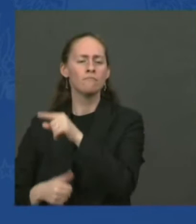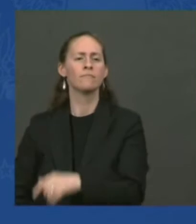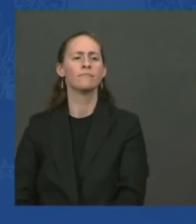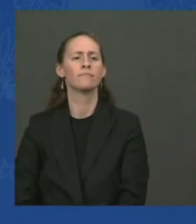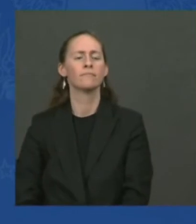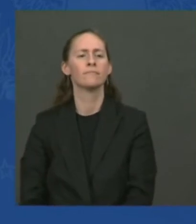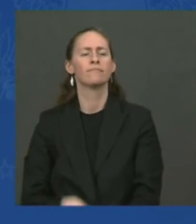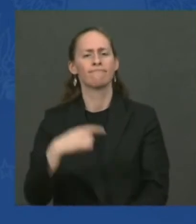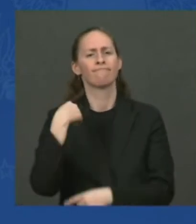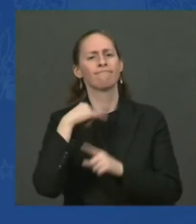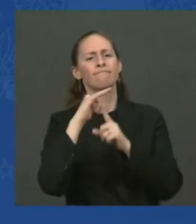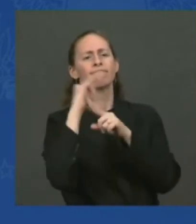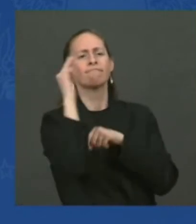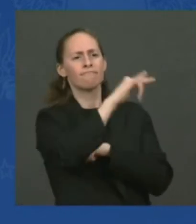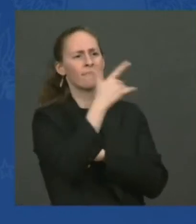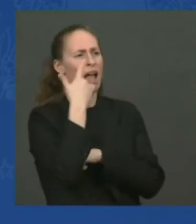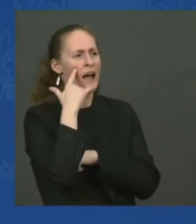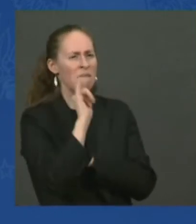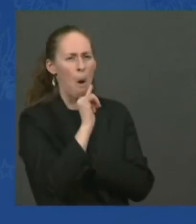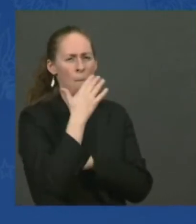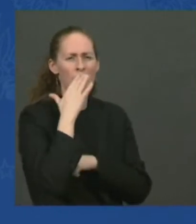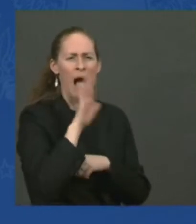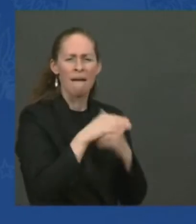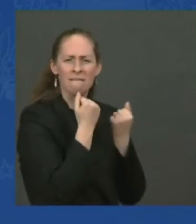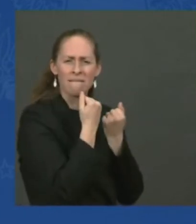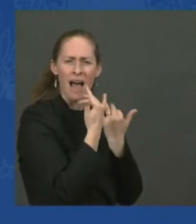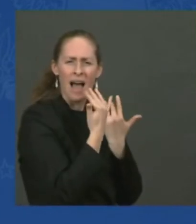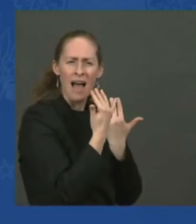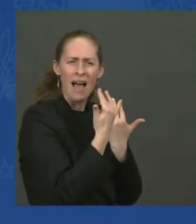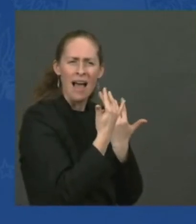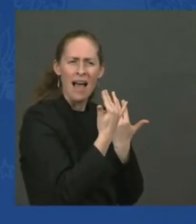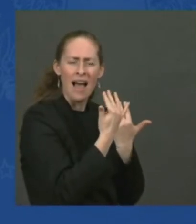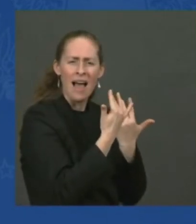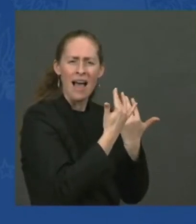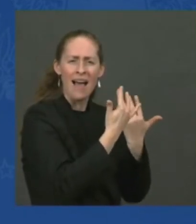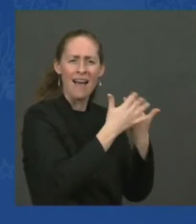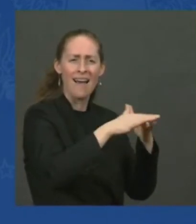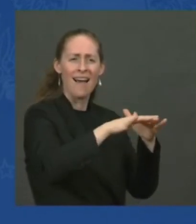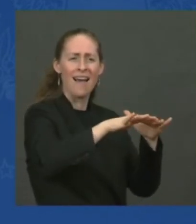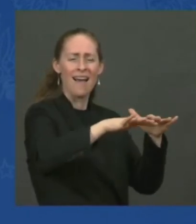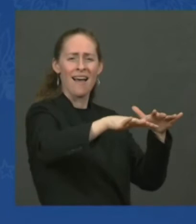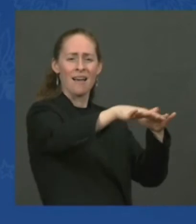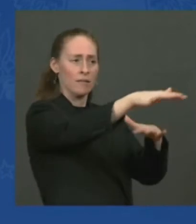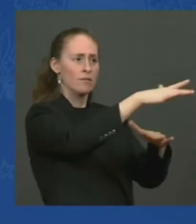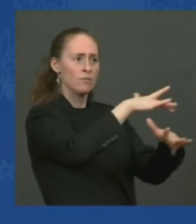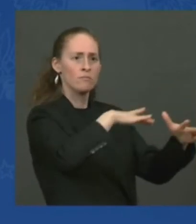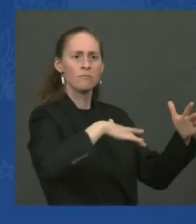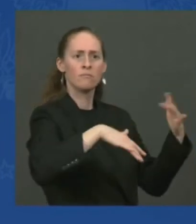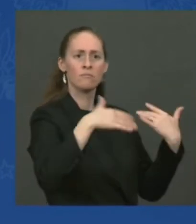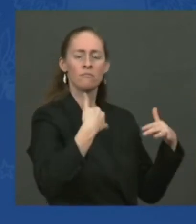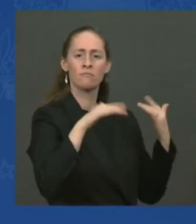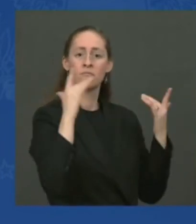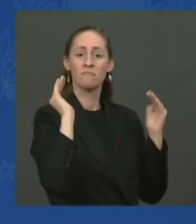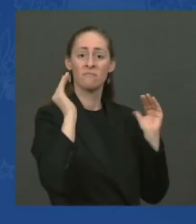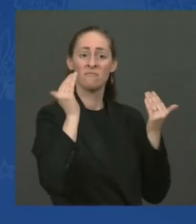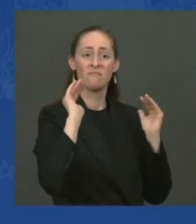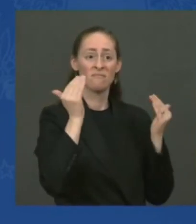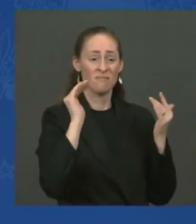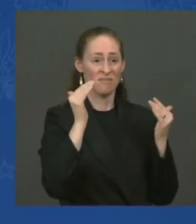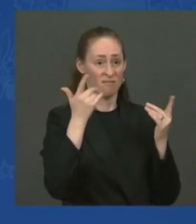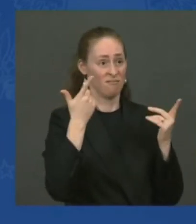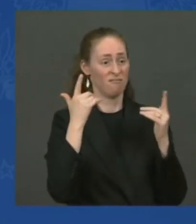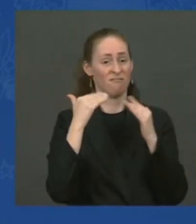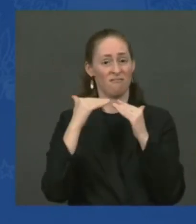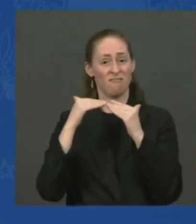saw it. More land is burned to the ground than the entire state of New Jersey out